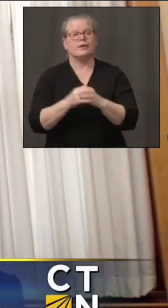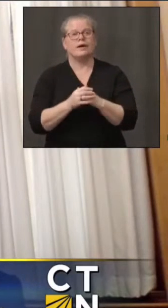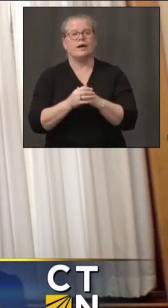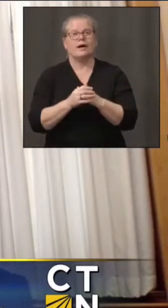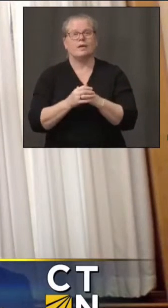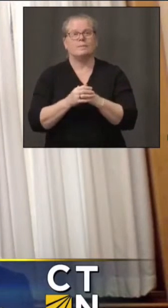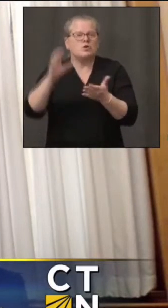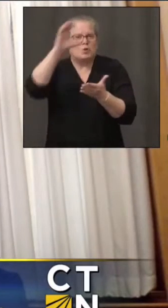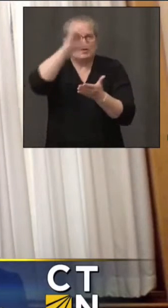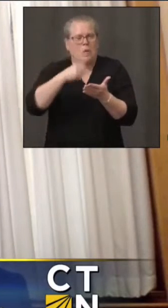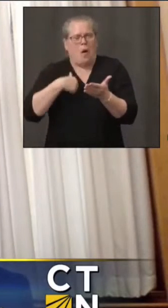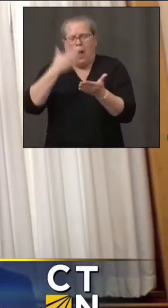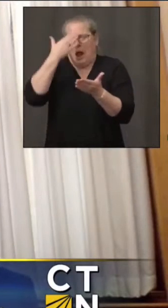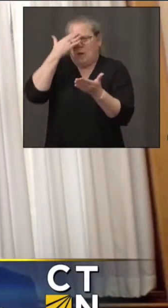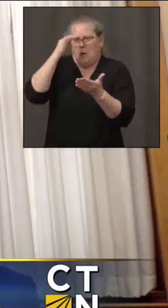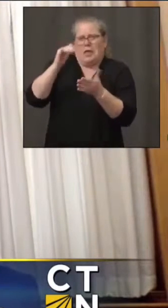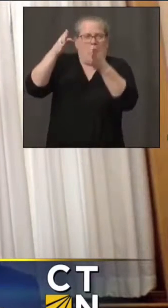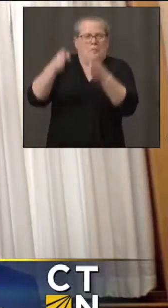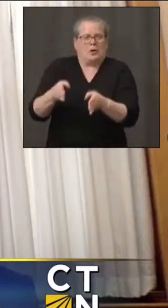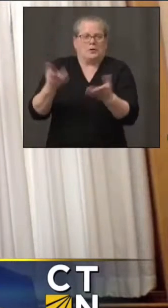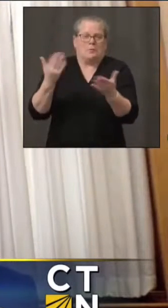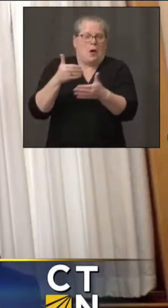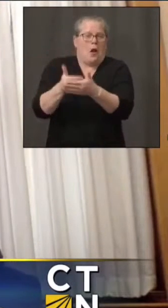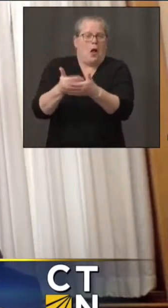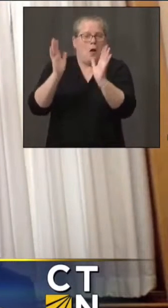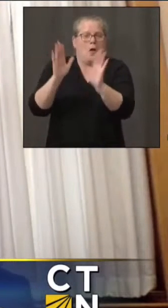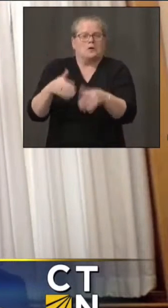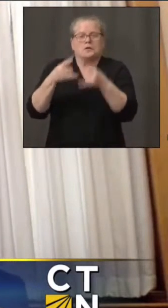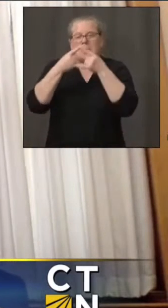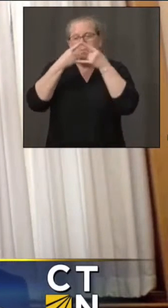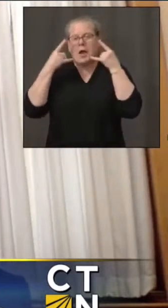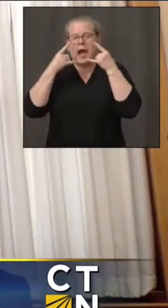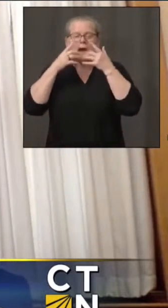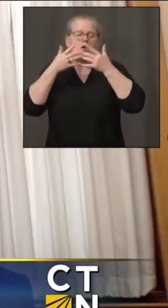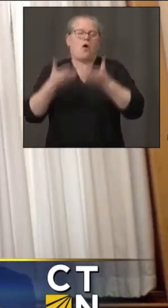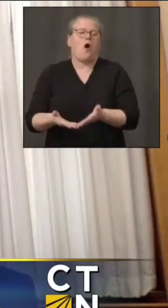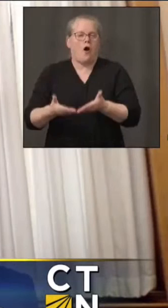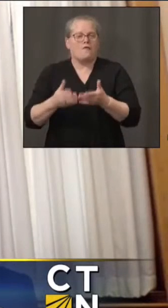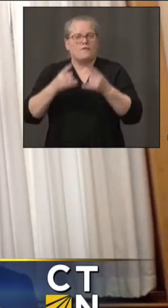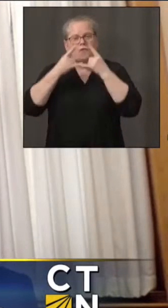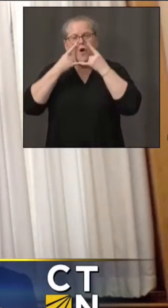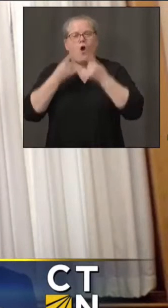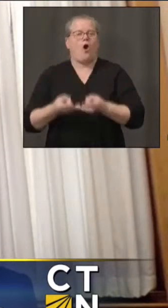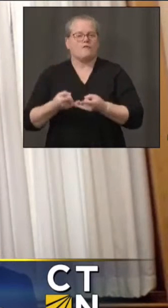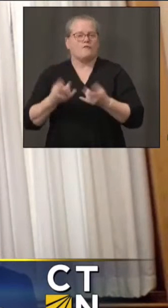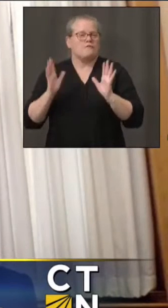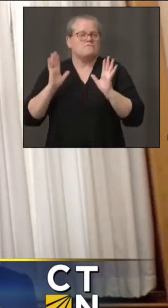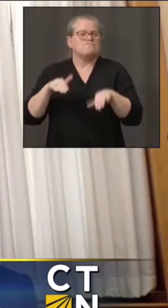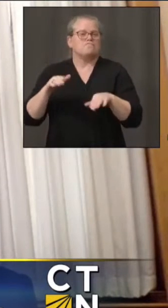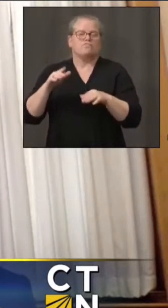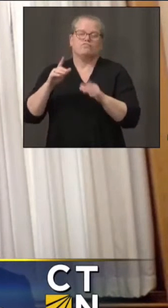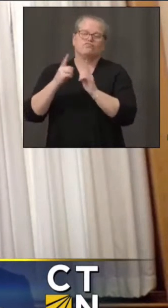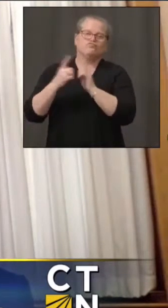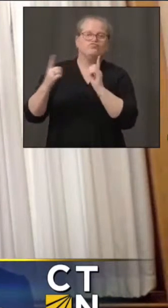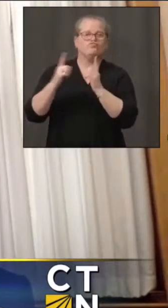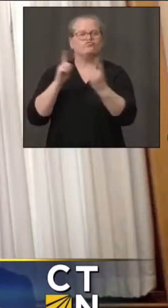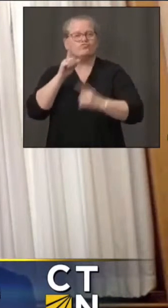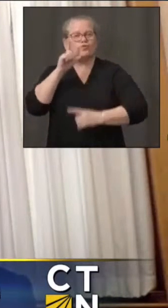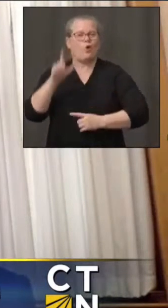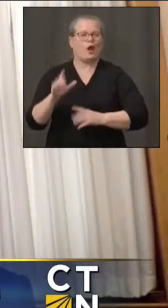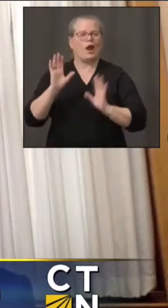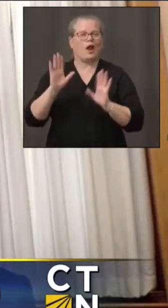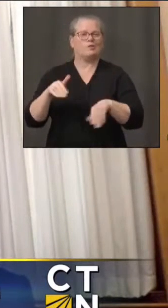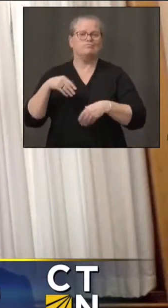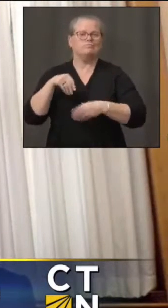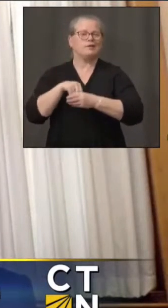the person or you have a close relationship with them, it's okay to take off your mask, not socially distant, especially when you're indoors. And there continues to be a